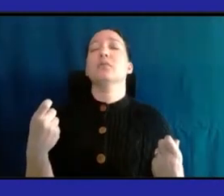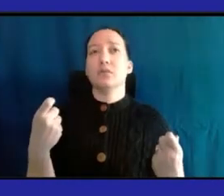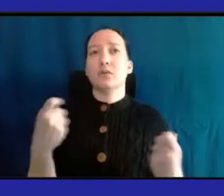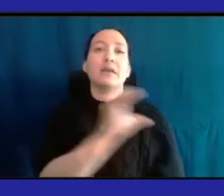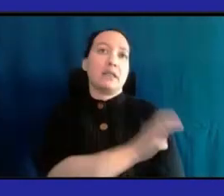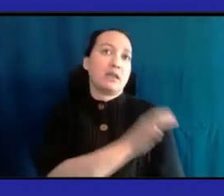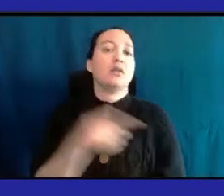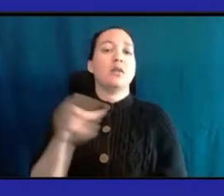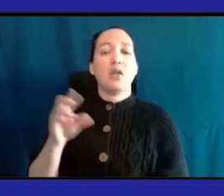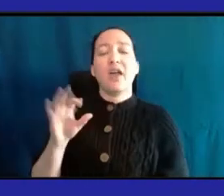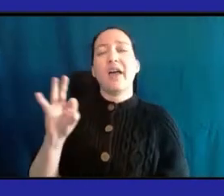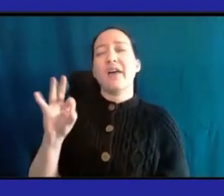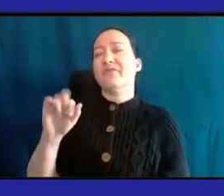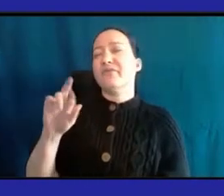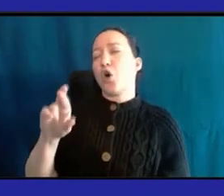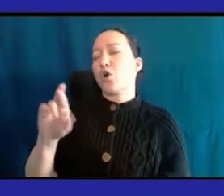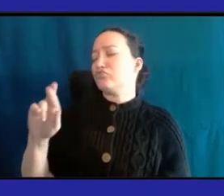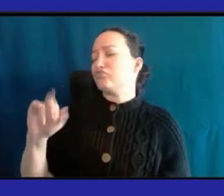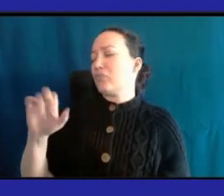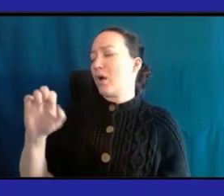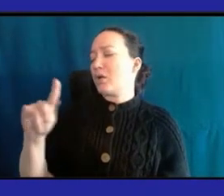Far Rockaway.